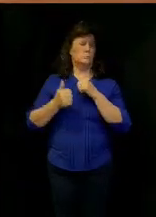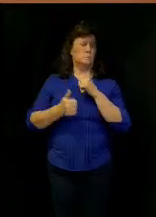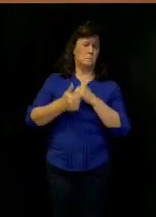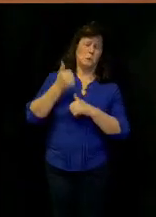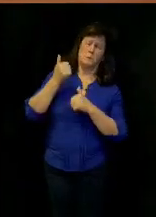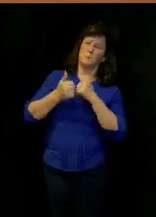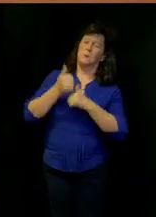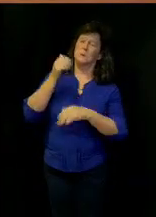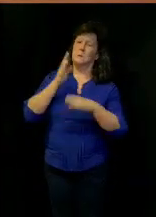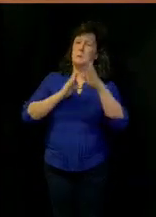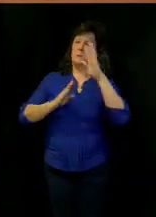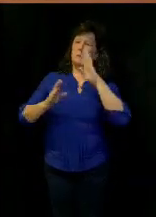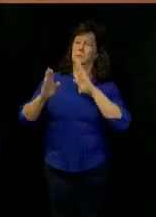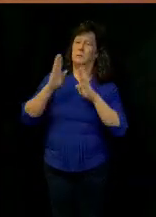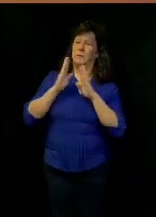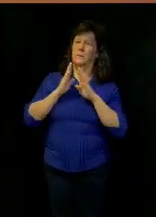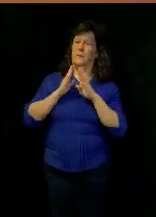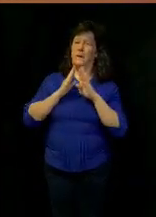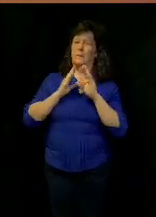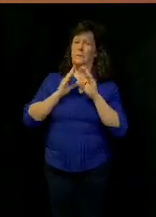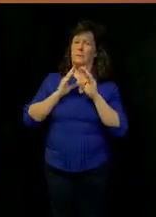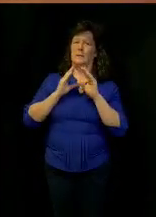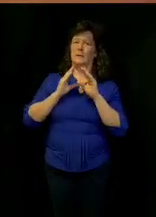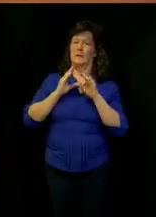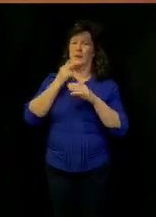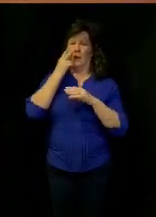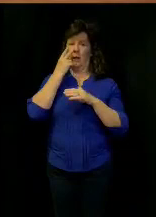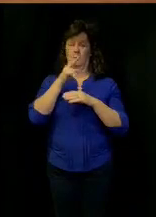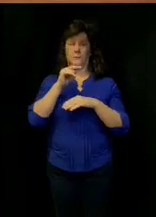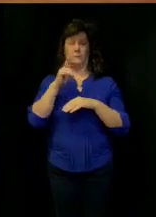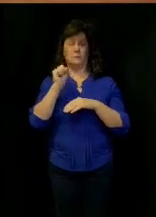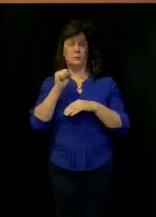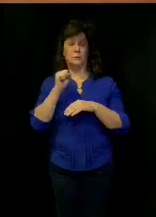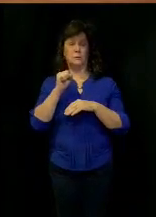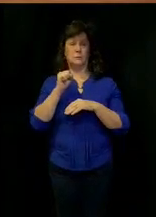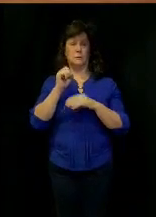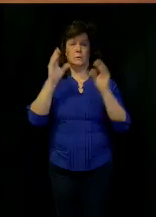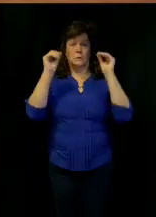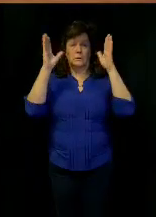about, there was teachers, I don't know if you guys saw this in the news or not, but there was